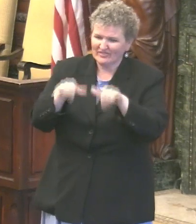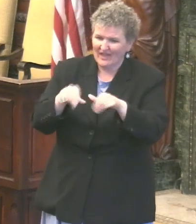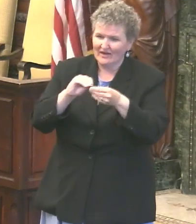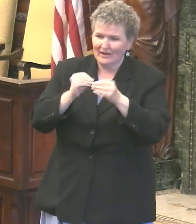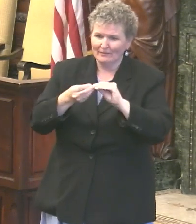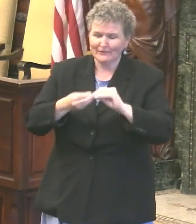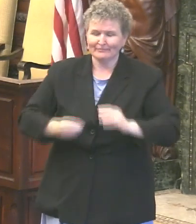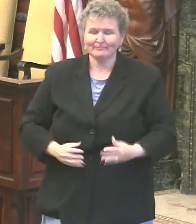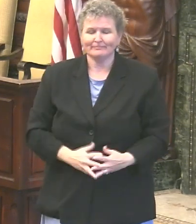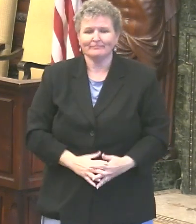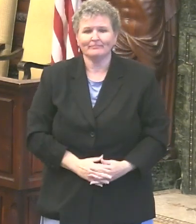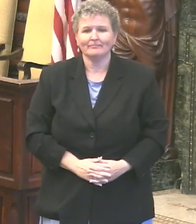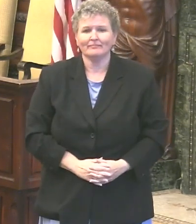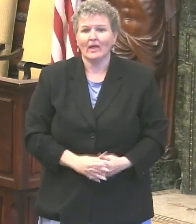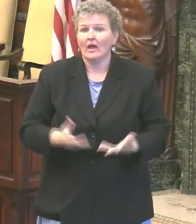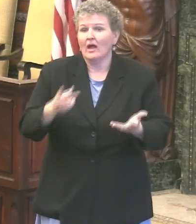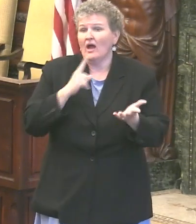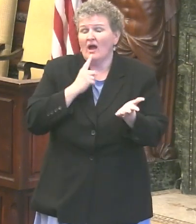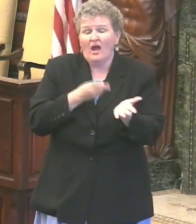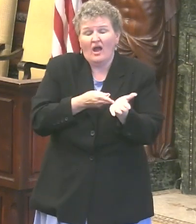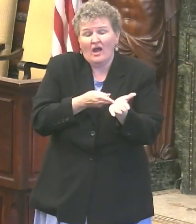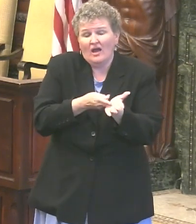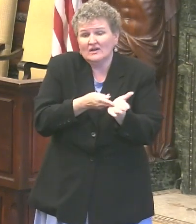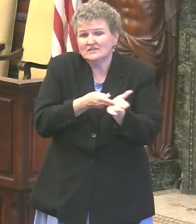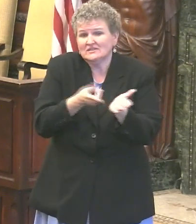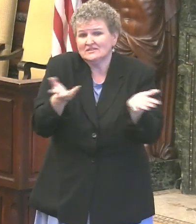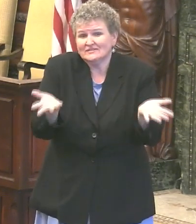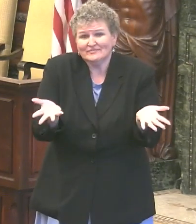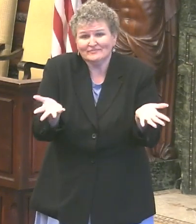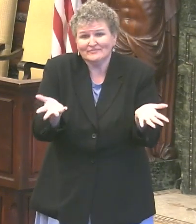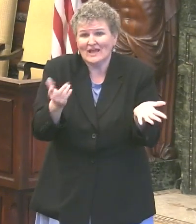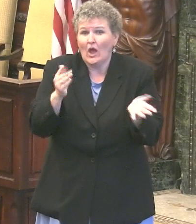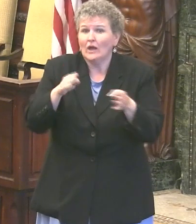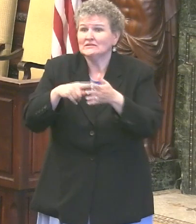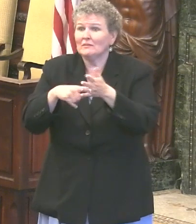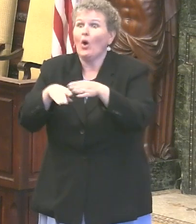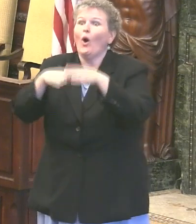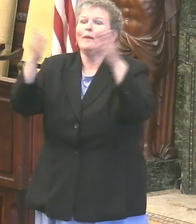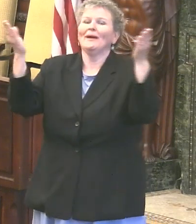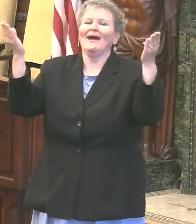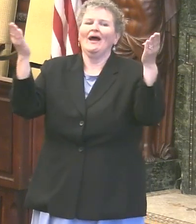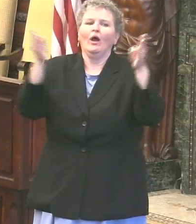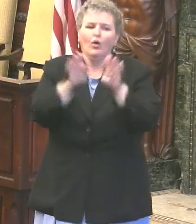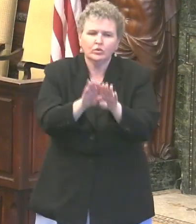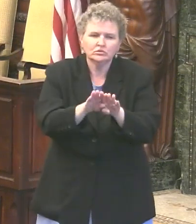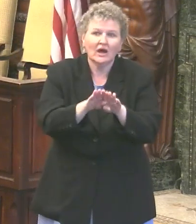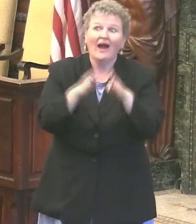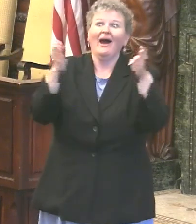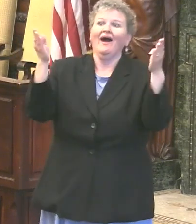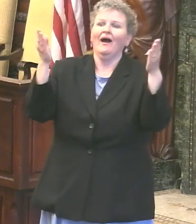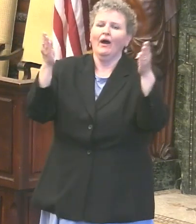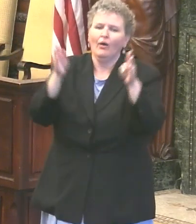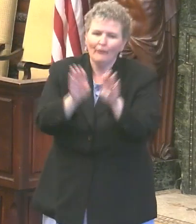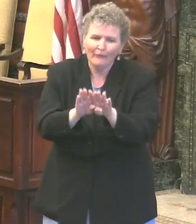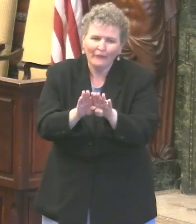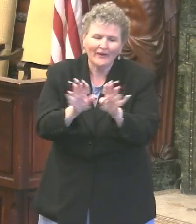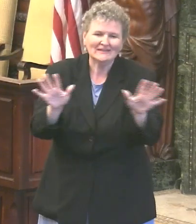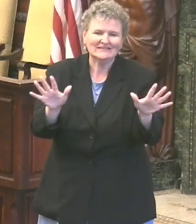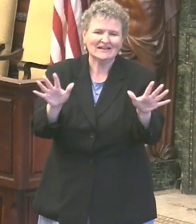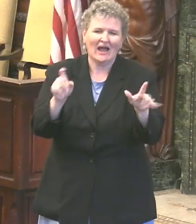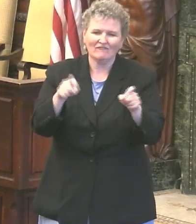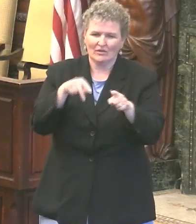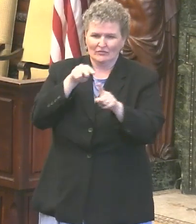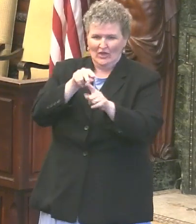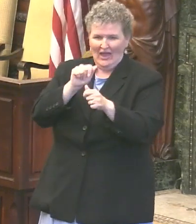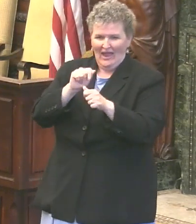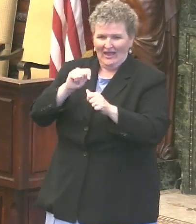And let's be honest, we may have cycles of opening and closing as the epidemic changes around us and as we learn more over the next few months.